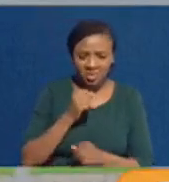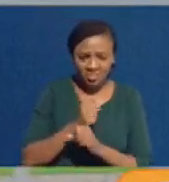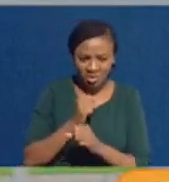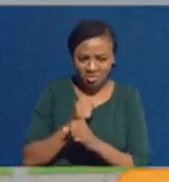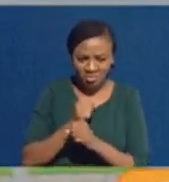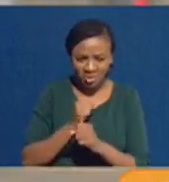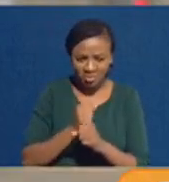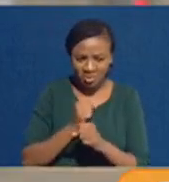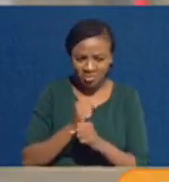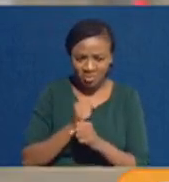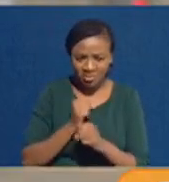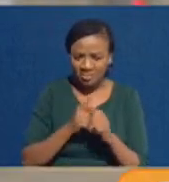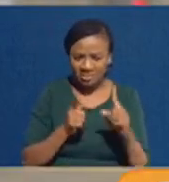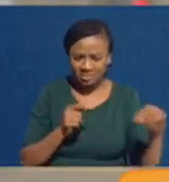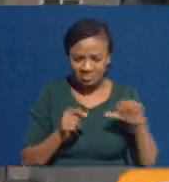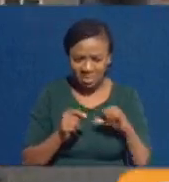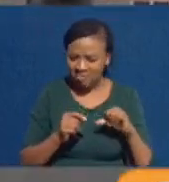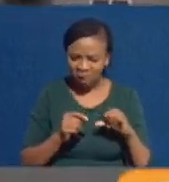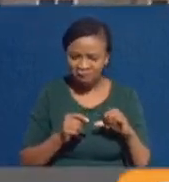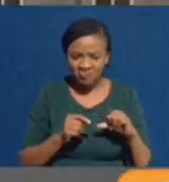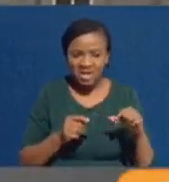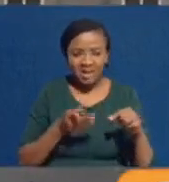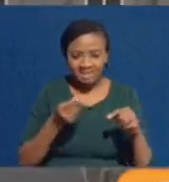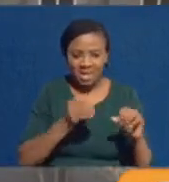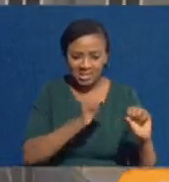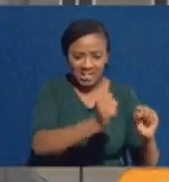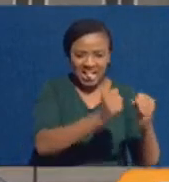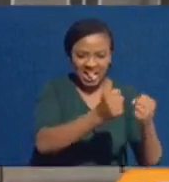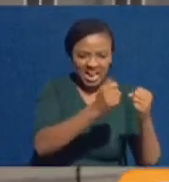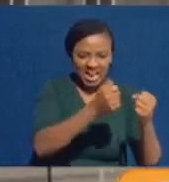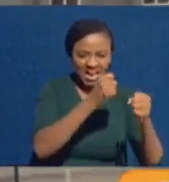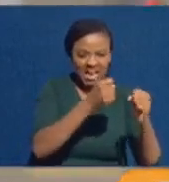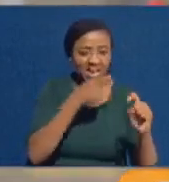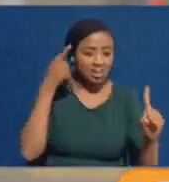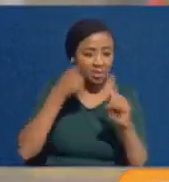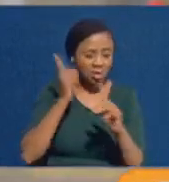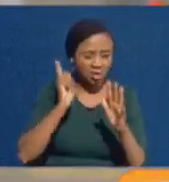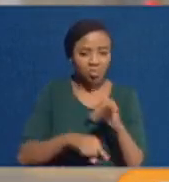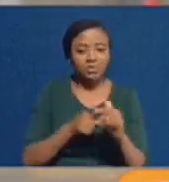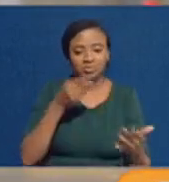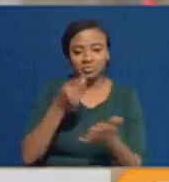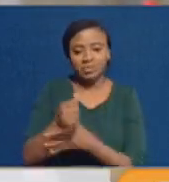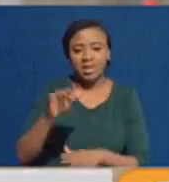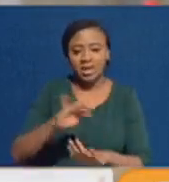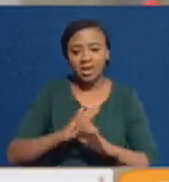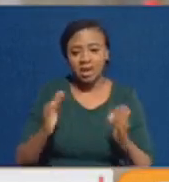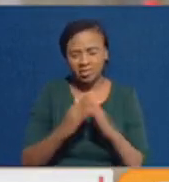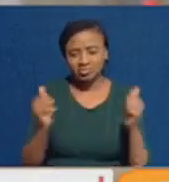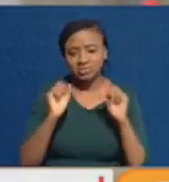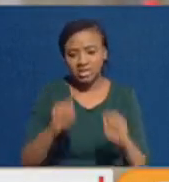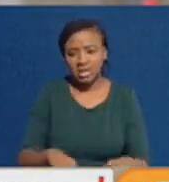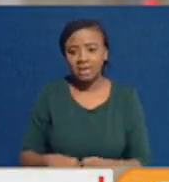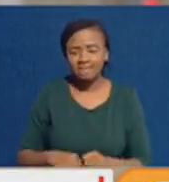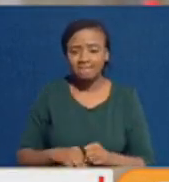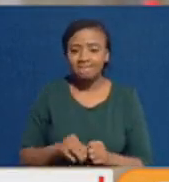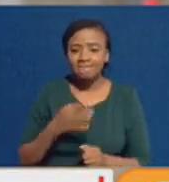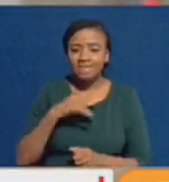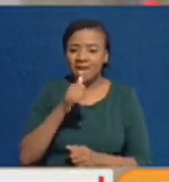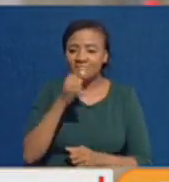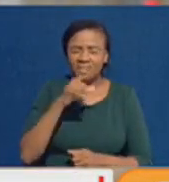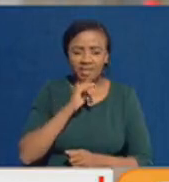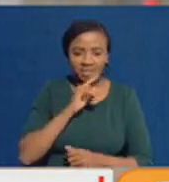towards buying a home. Hey, wakati tulianza kujenga hii Serenity, kuna kijana ya